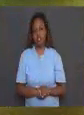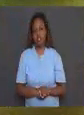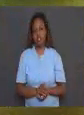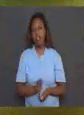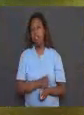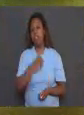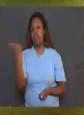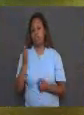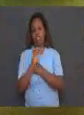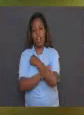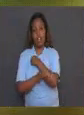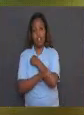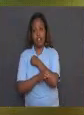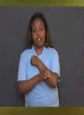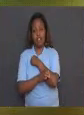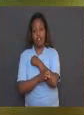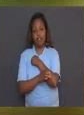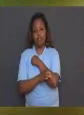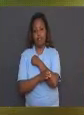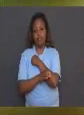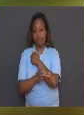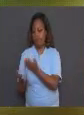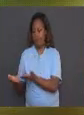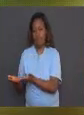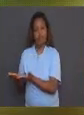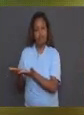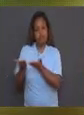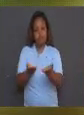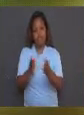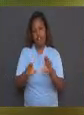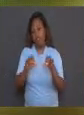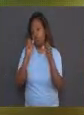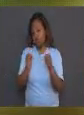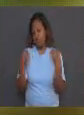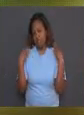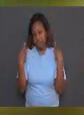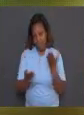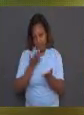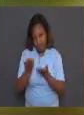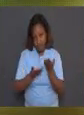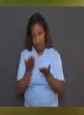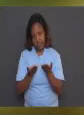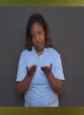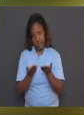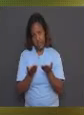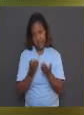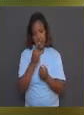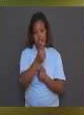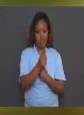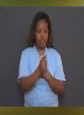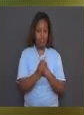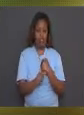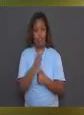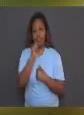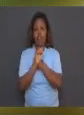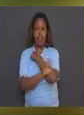Other nations can provide health services to a country